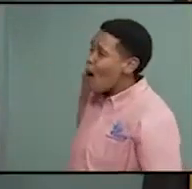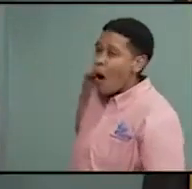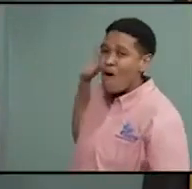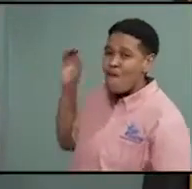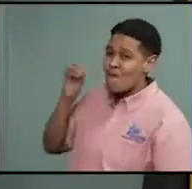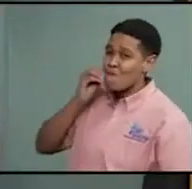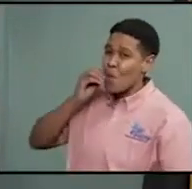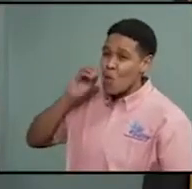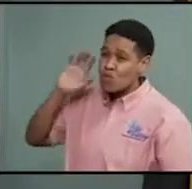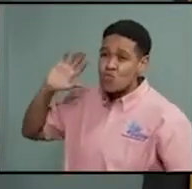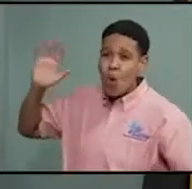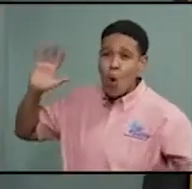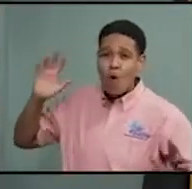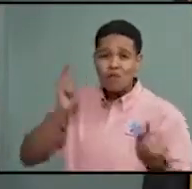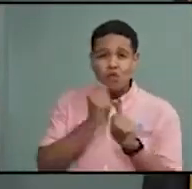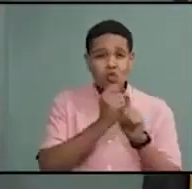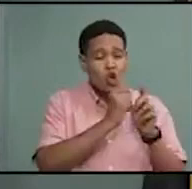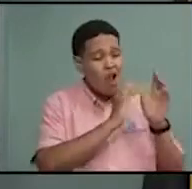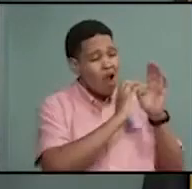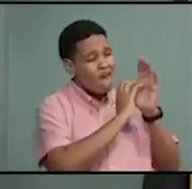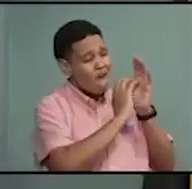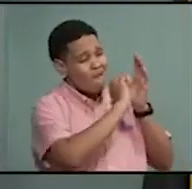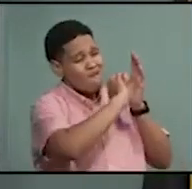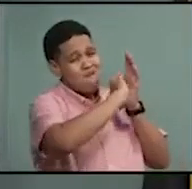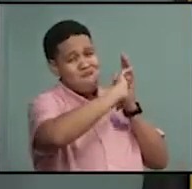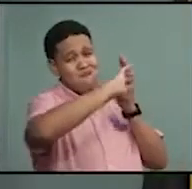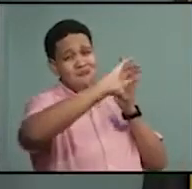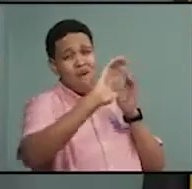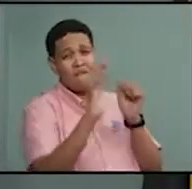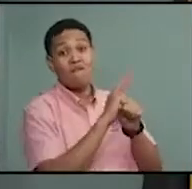they buy from the small farmers.